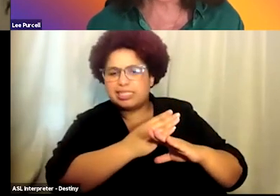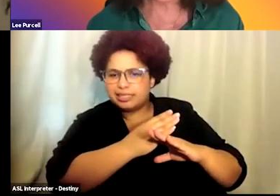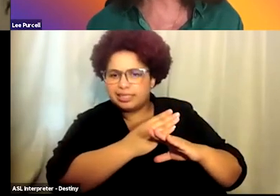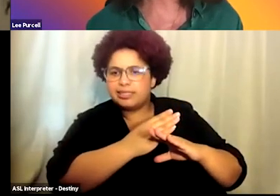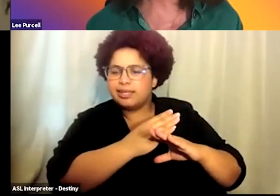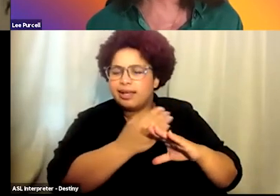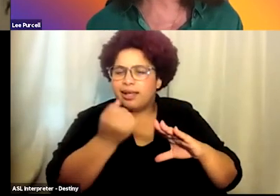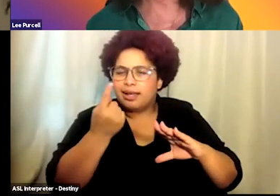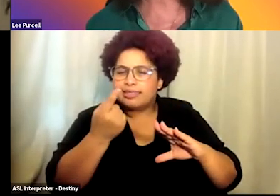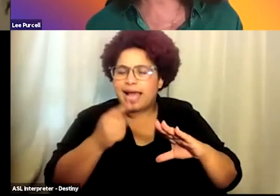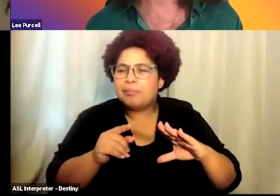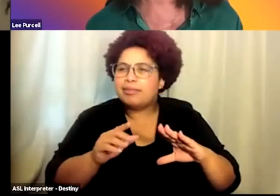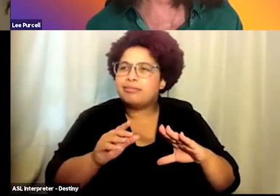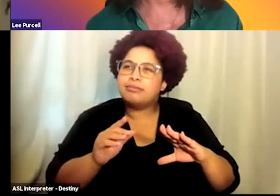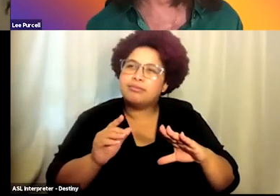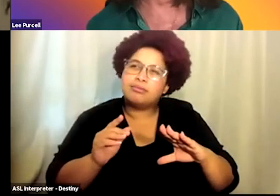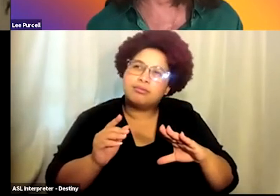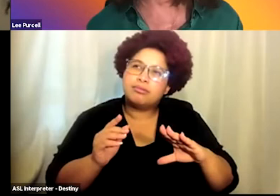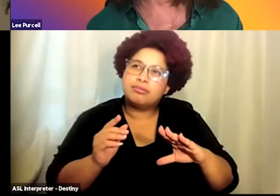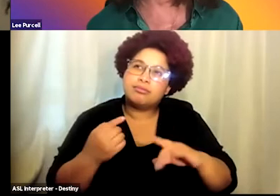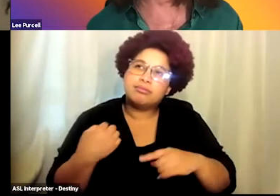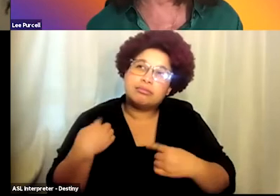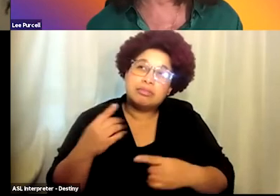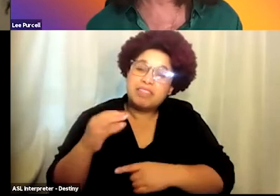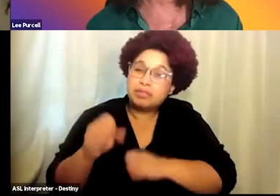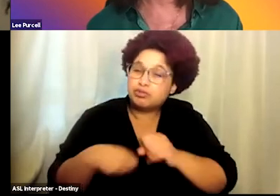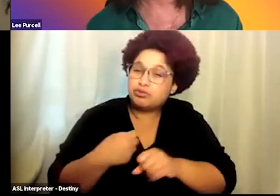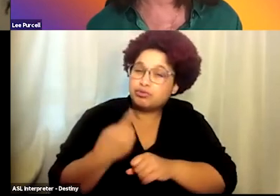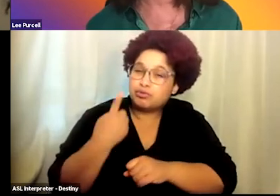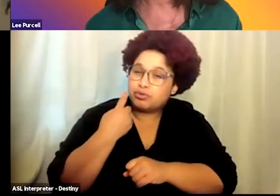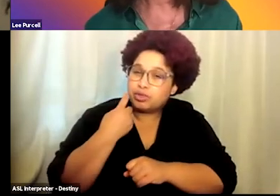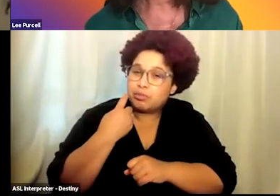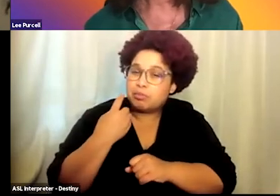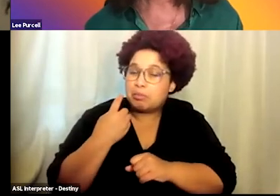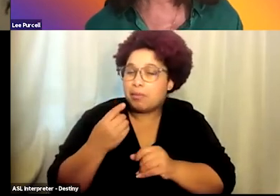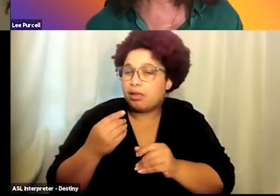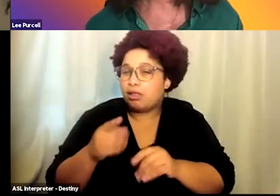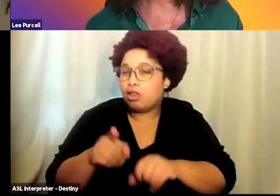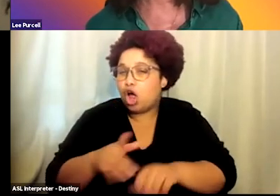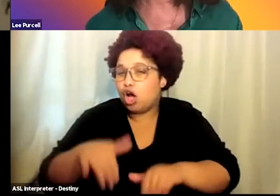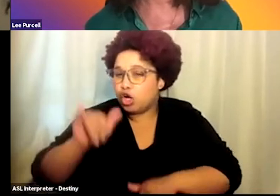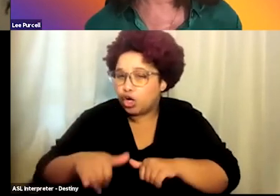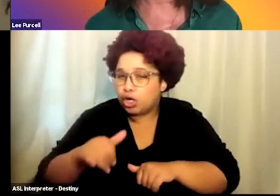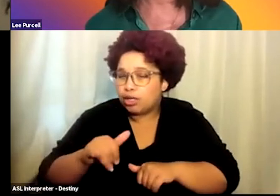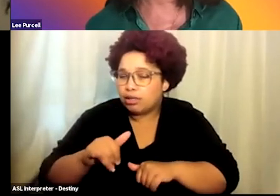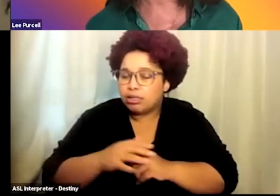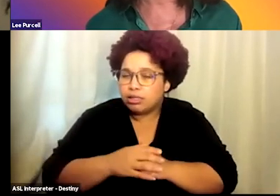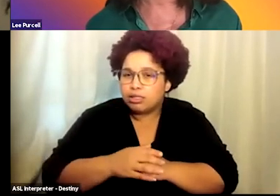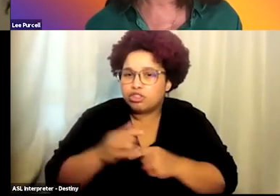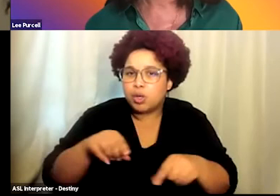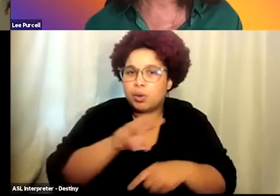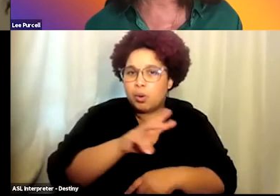has happened, I'd say, in the last 50 years, maybe longer. I think that during World